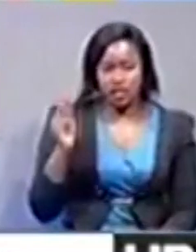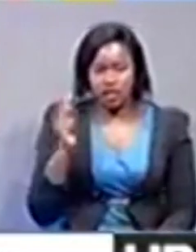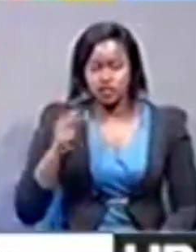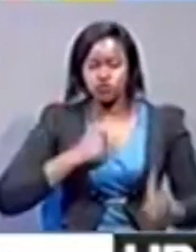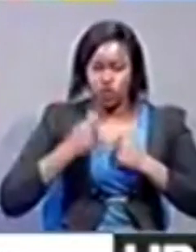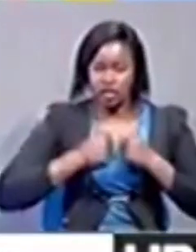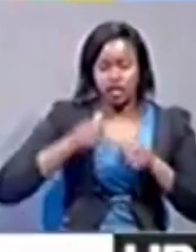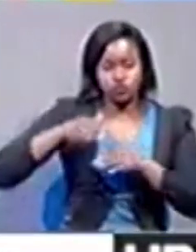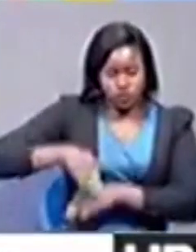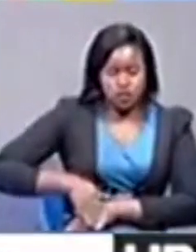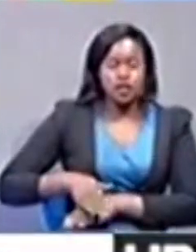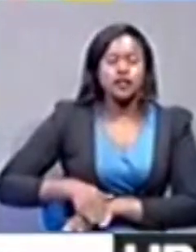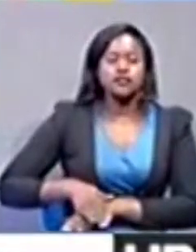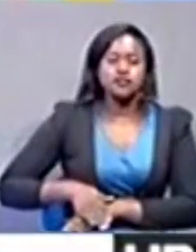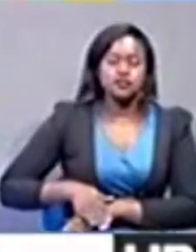South Sudan,